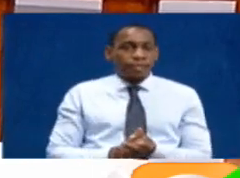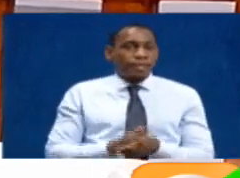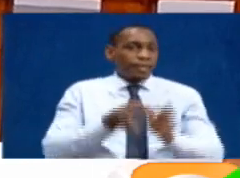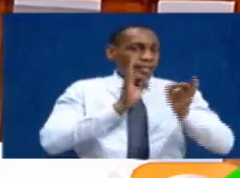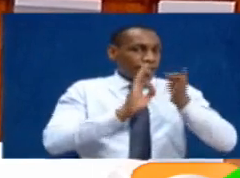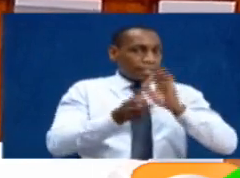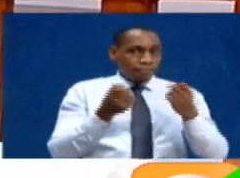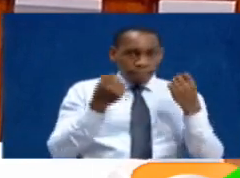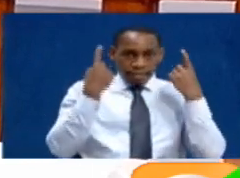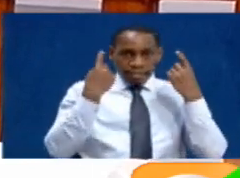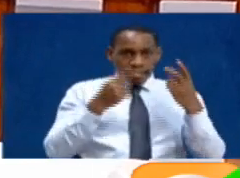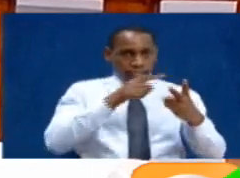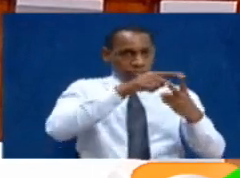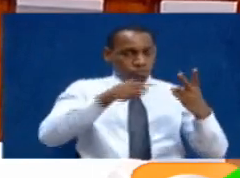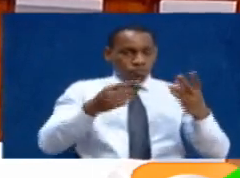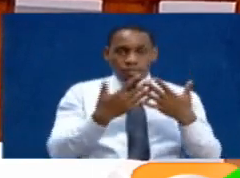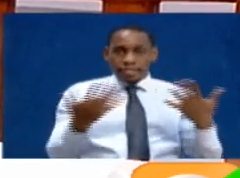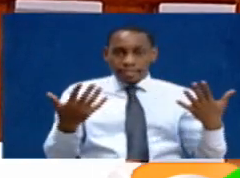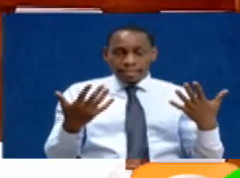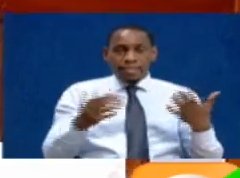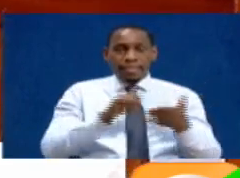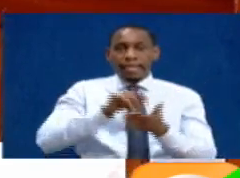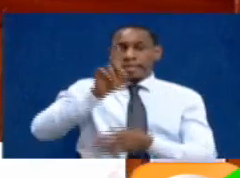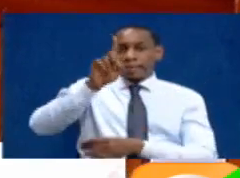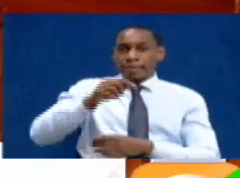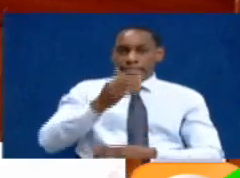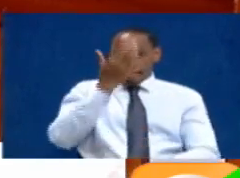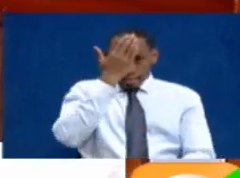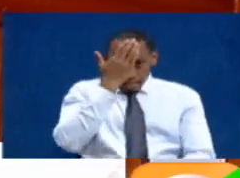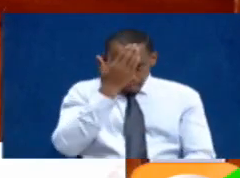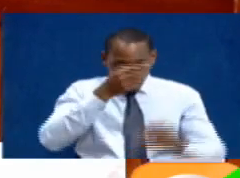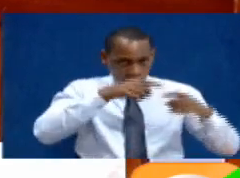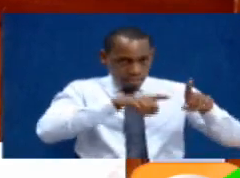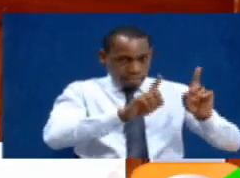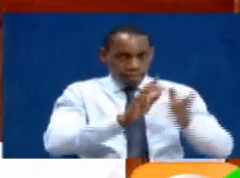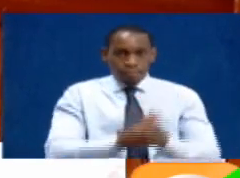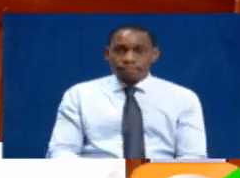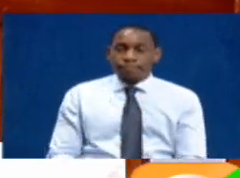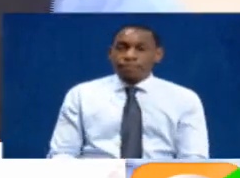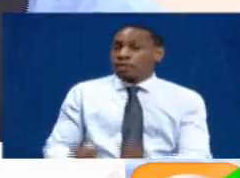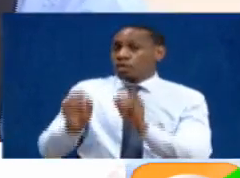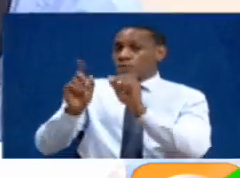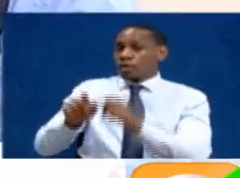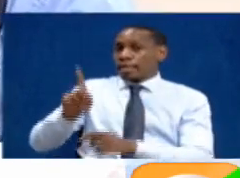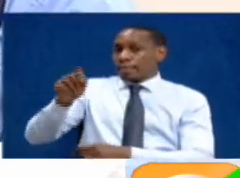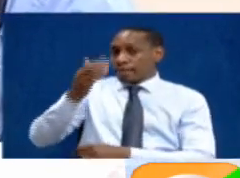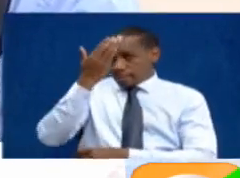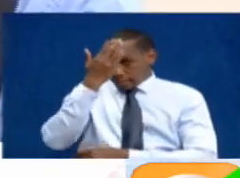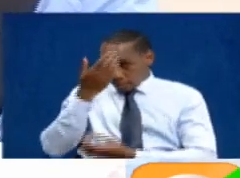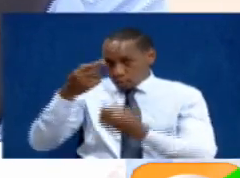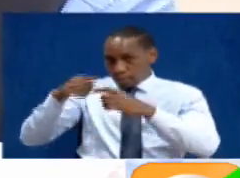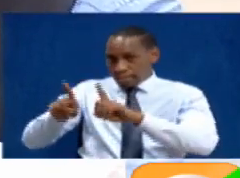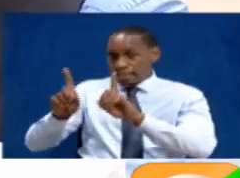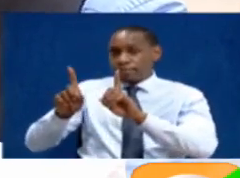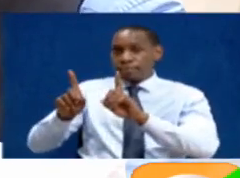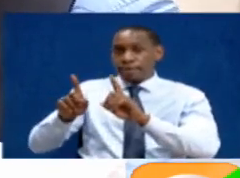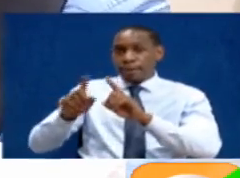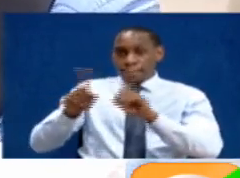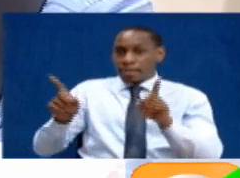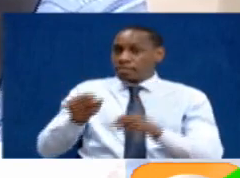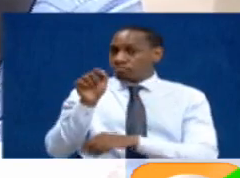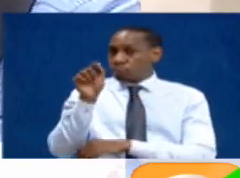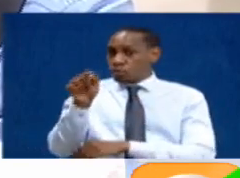If he understands those two things, he must humble himself. Okay, he must humble himself. But then